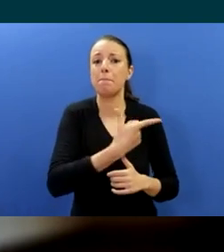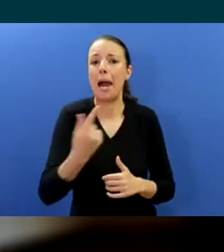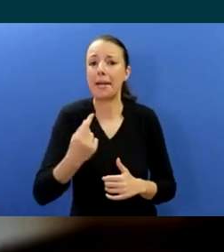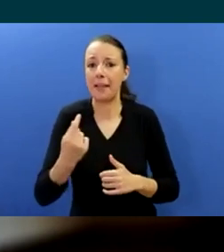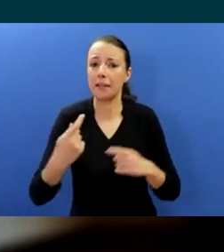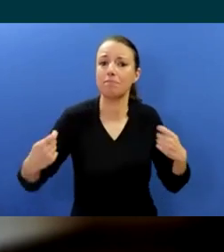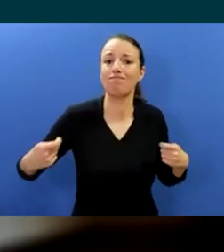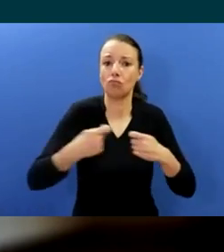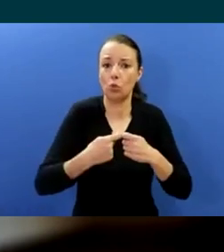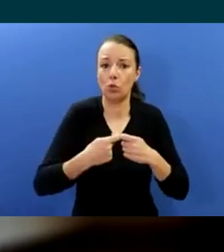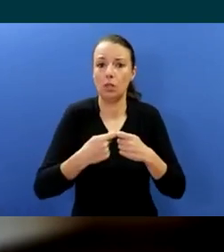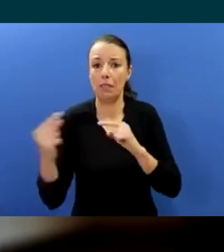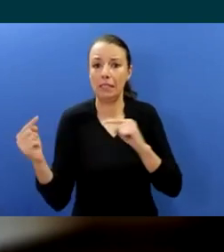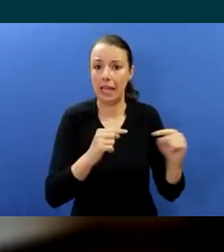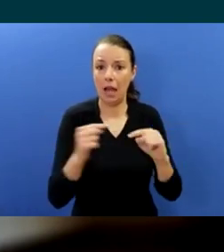these people.